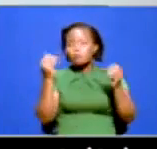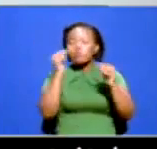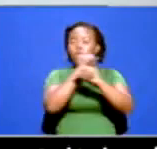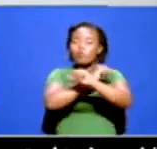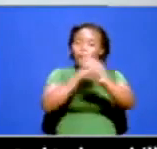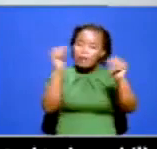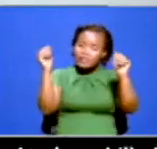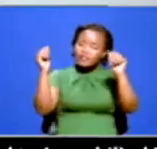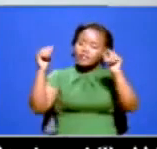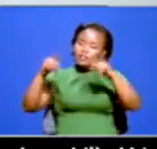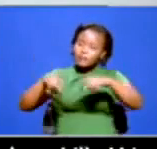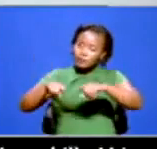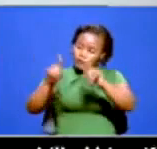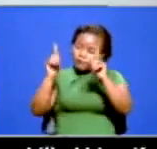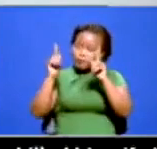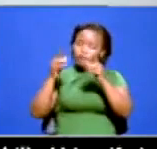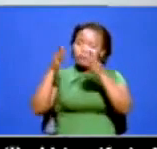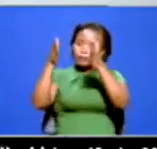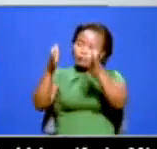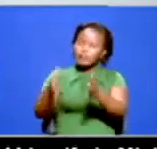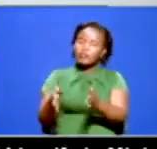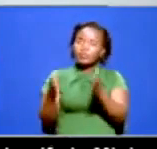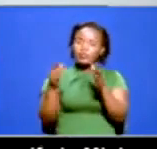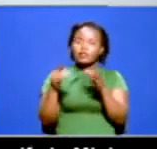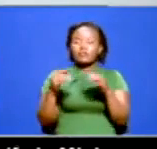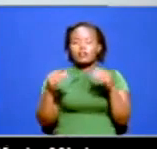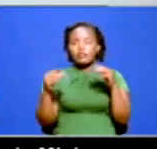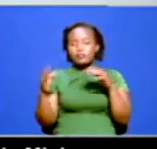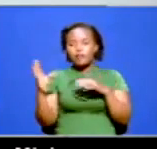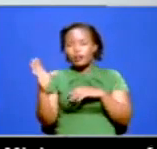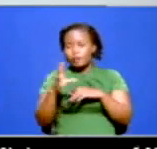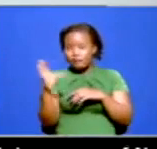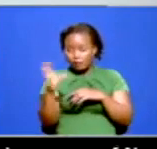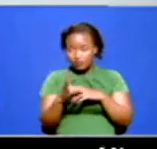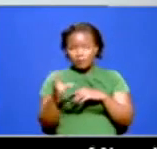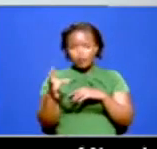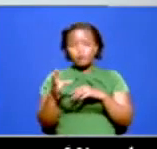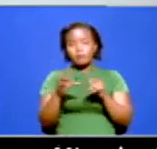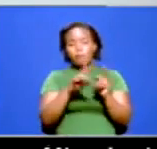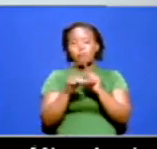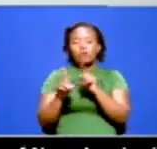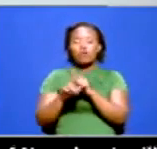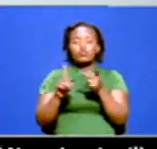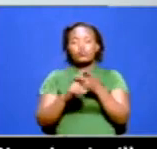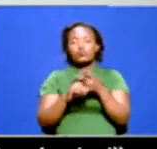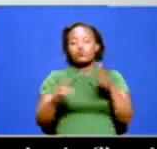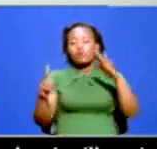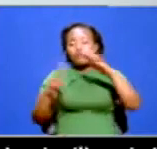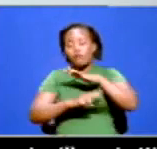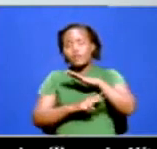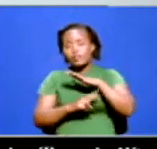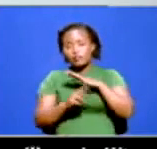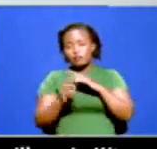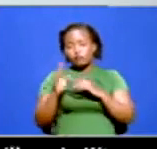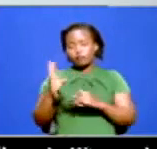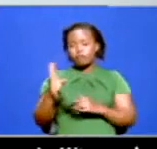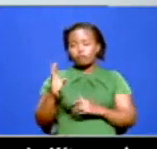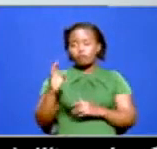is the chancellor. The vice chancellor has just been